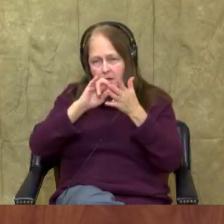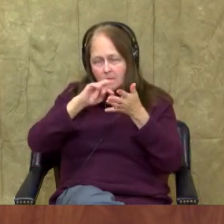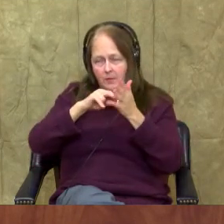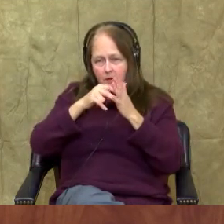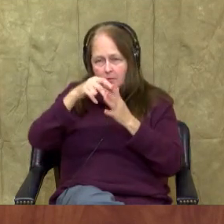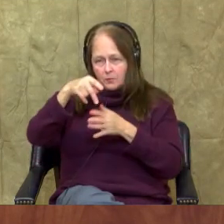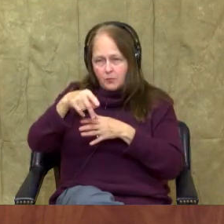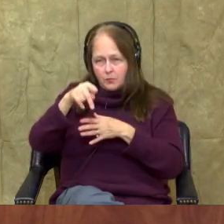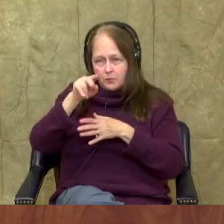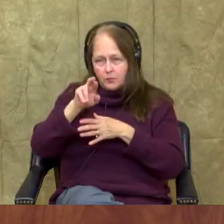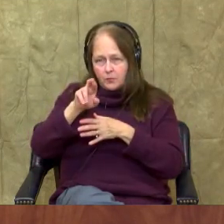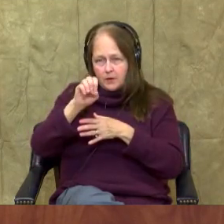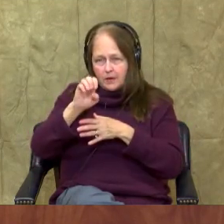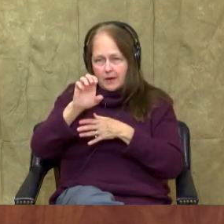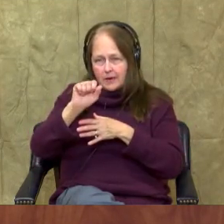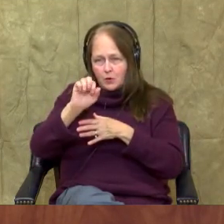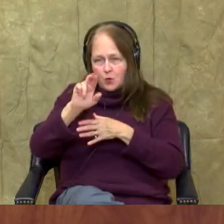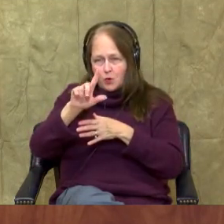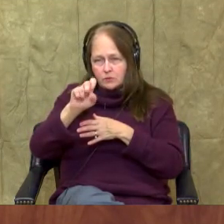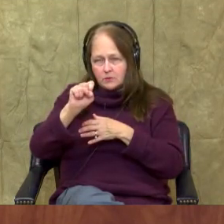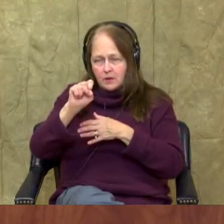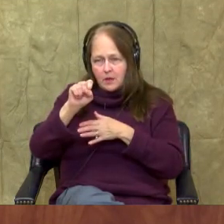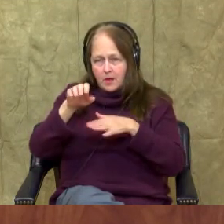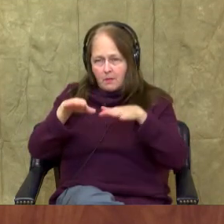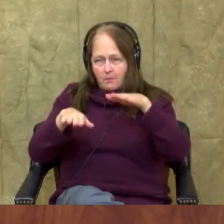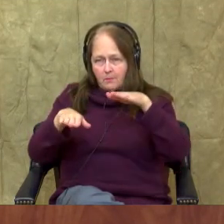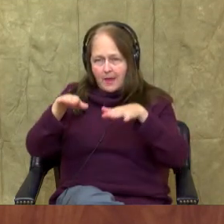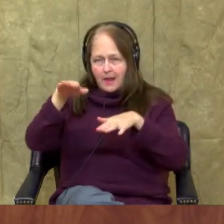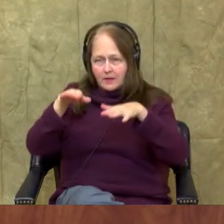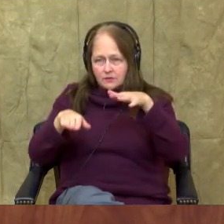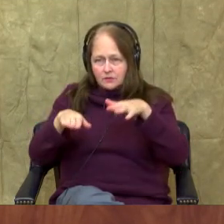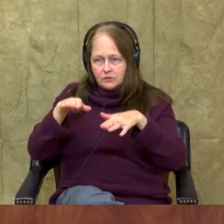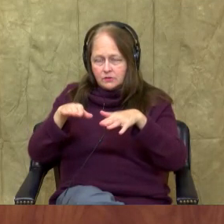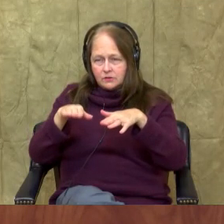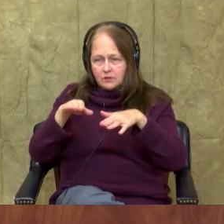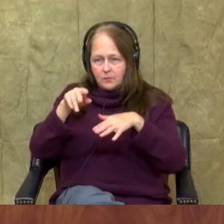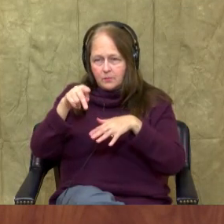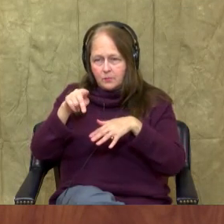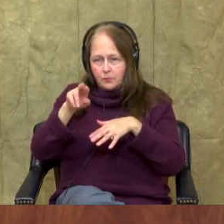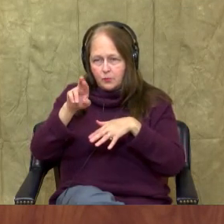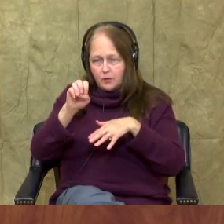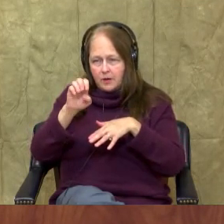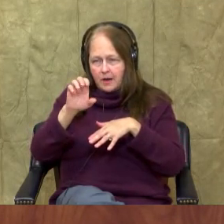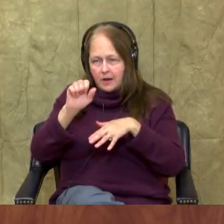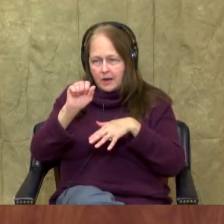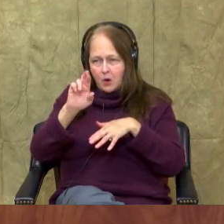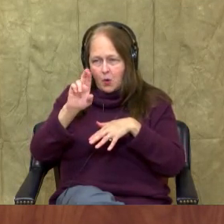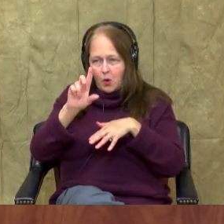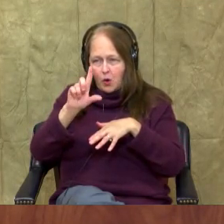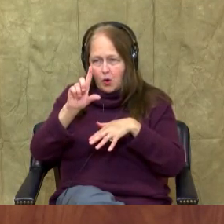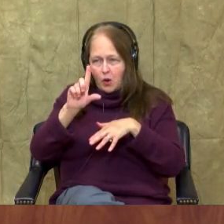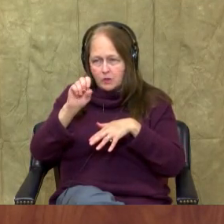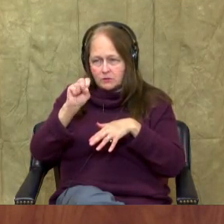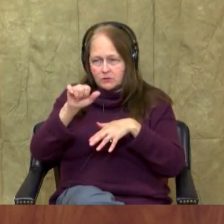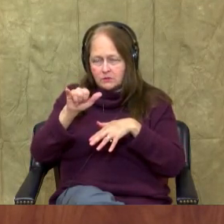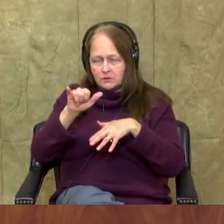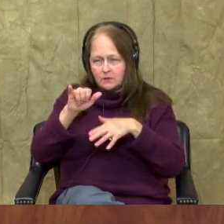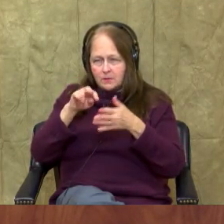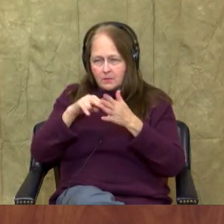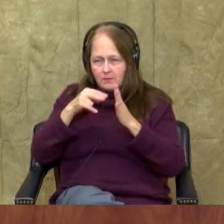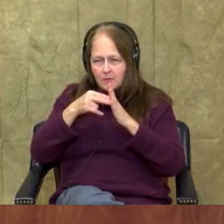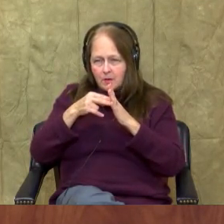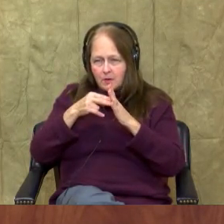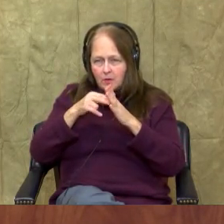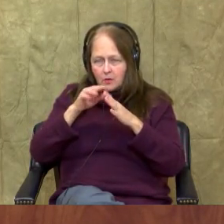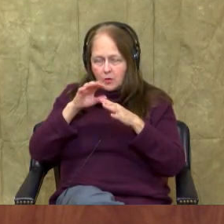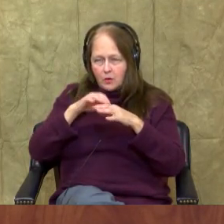that word mean? Here we have balanced, and then we've got precariously on the edge of a cliff. Now, I don't know about